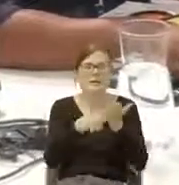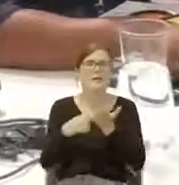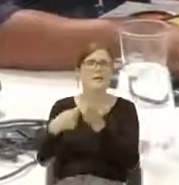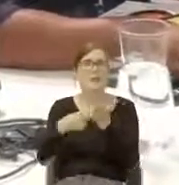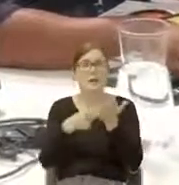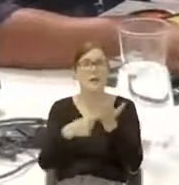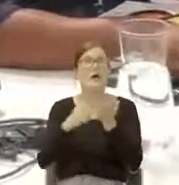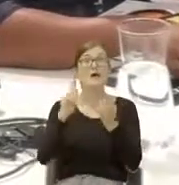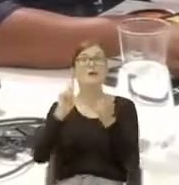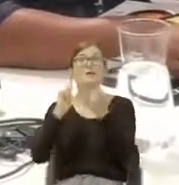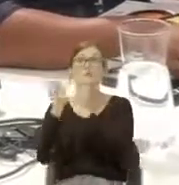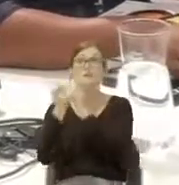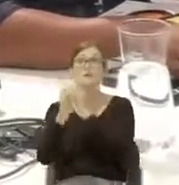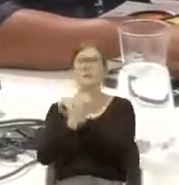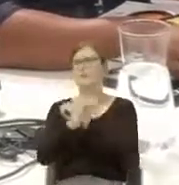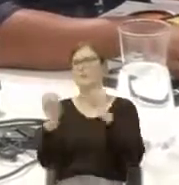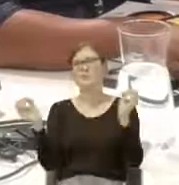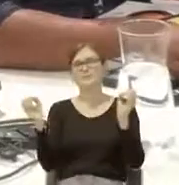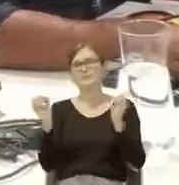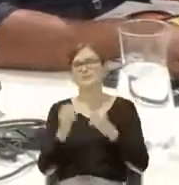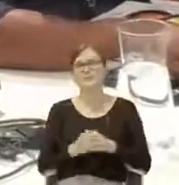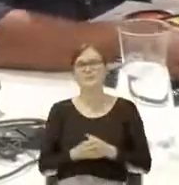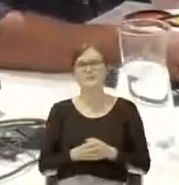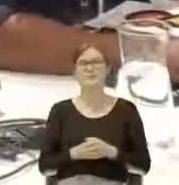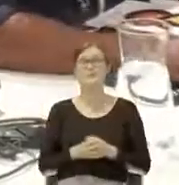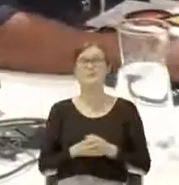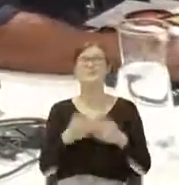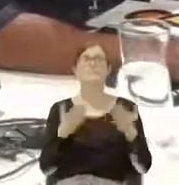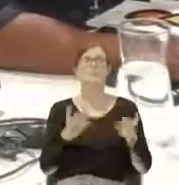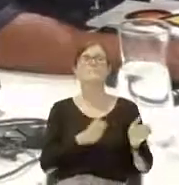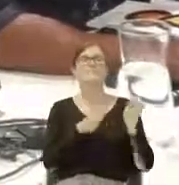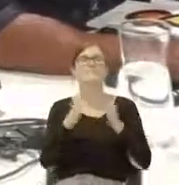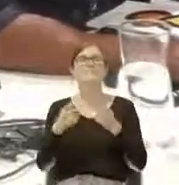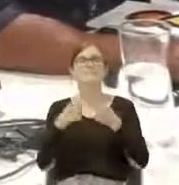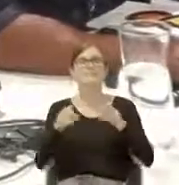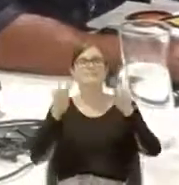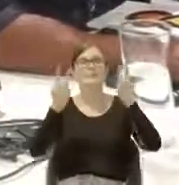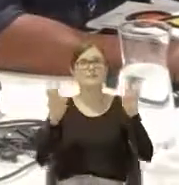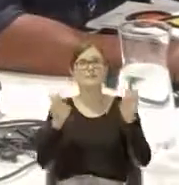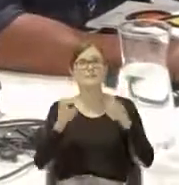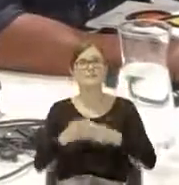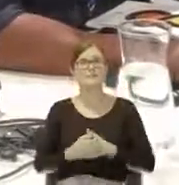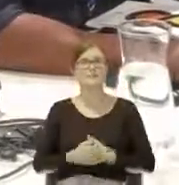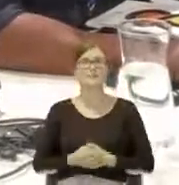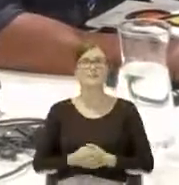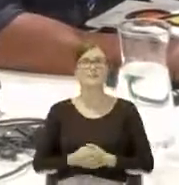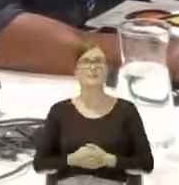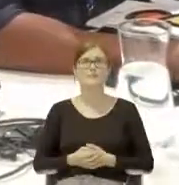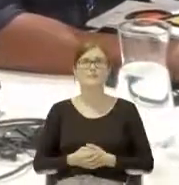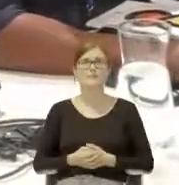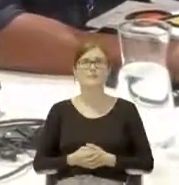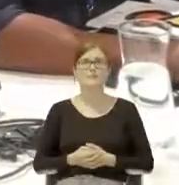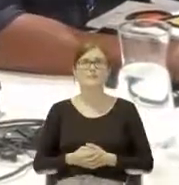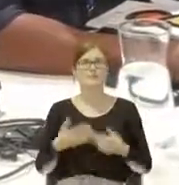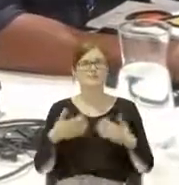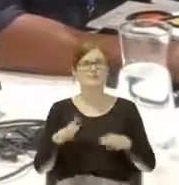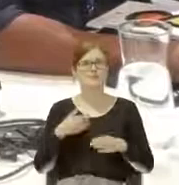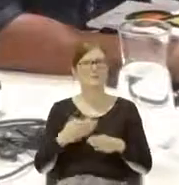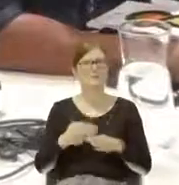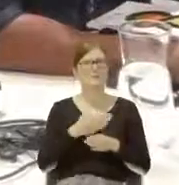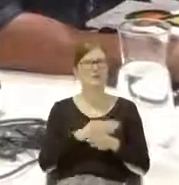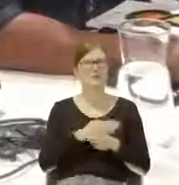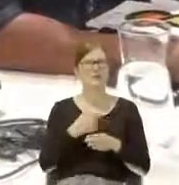was very eloquently put forward by Claudia, so I'm not going to even to try, but is we clearly need